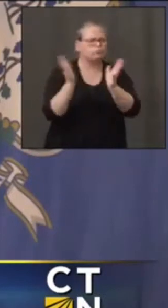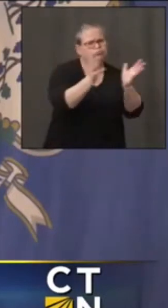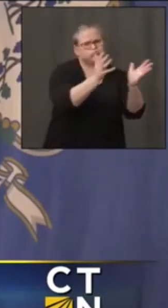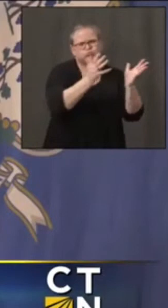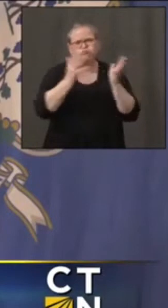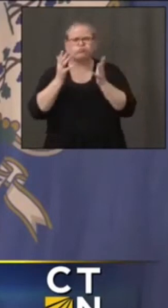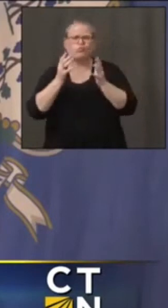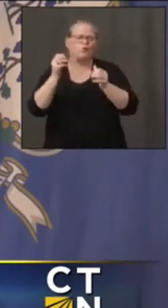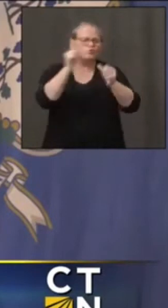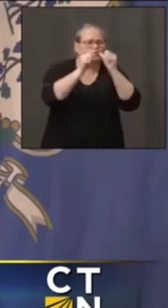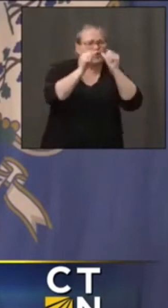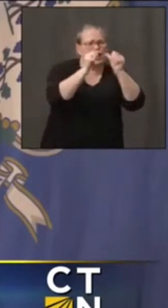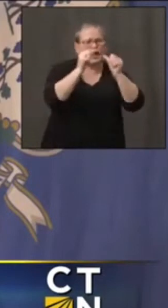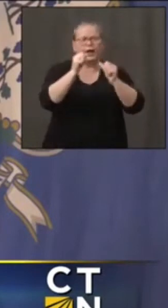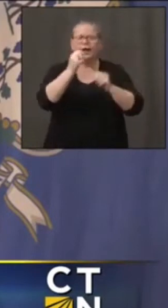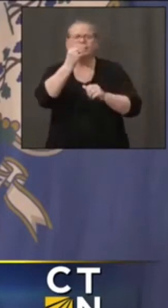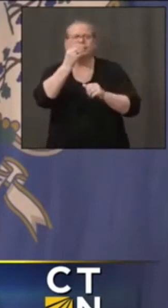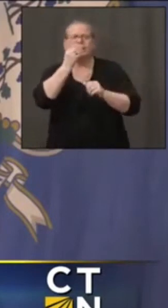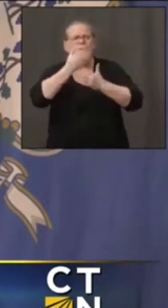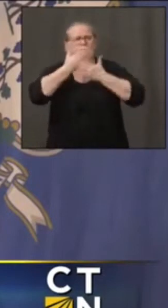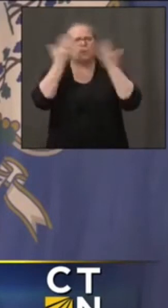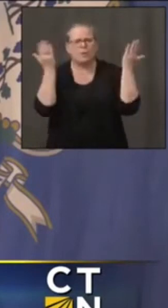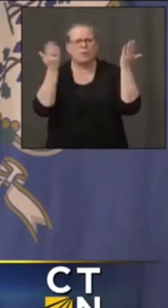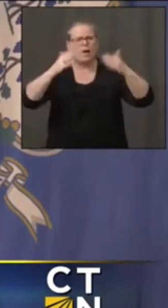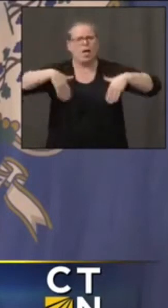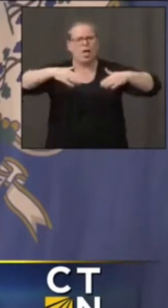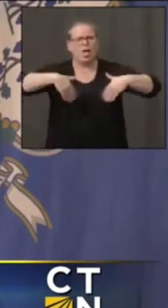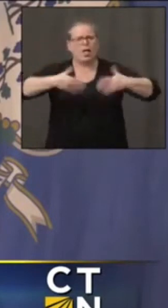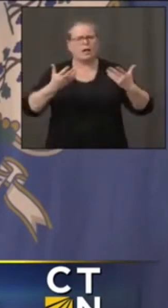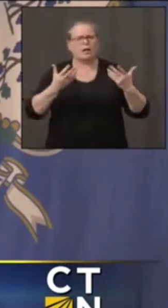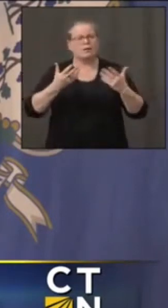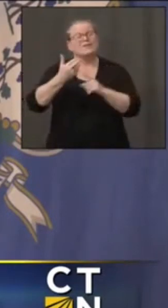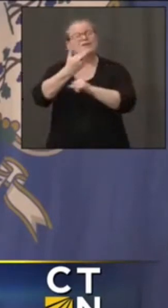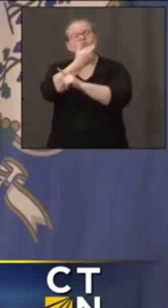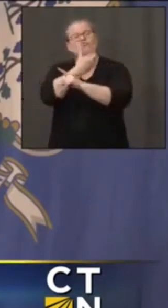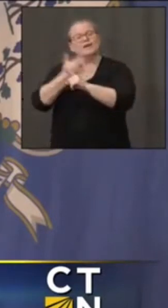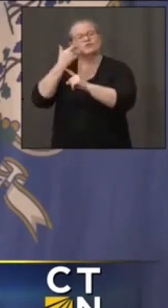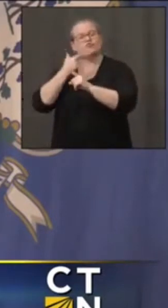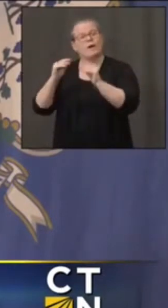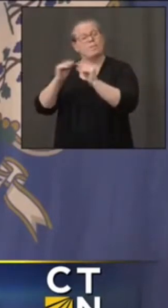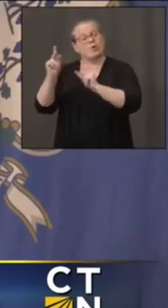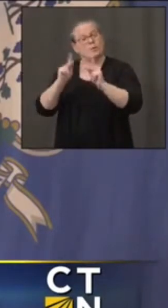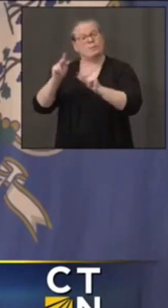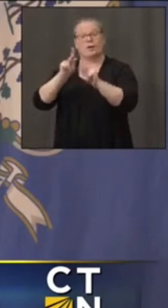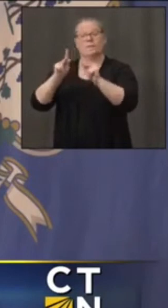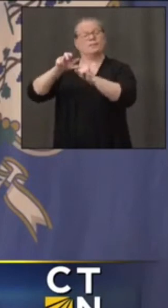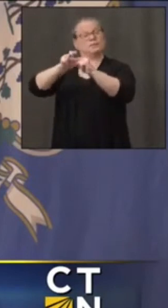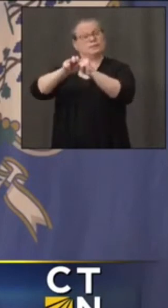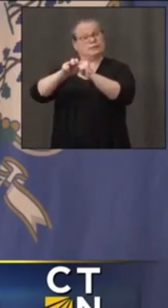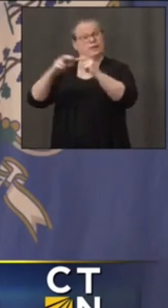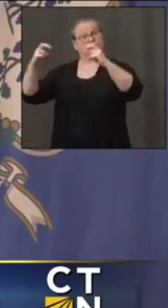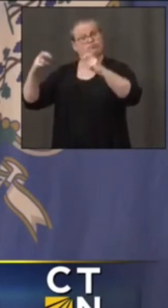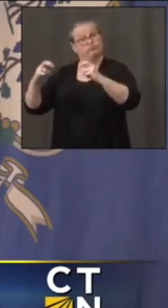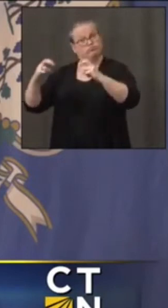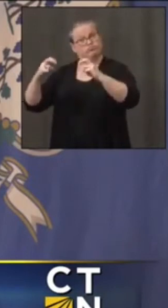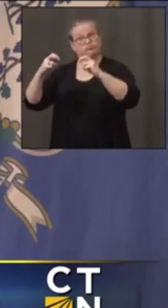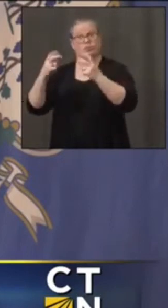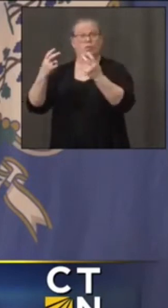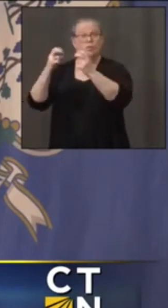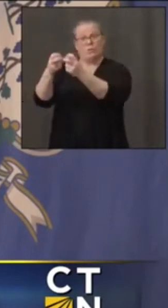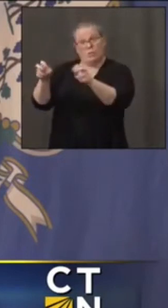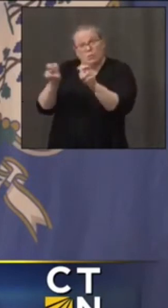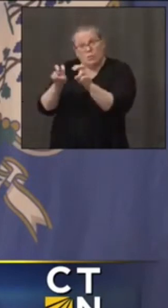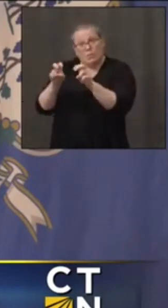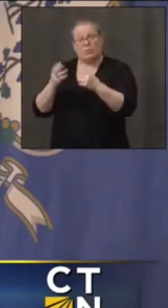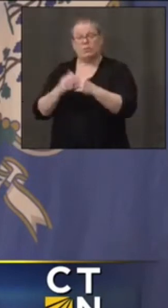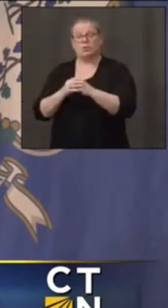me, a restaurant is more careful about having people seated, more careful about, serving the meal,